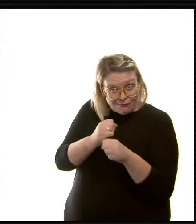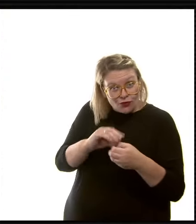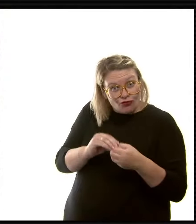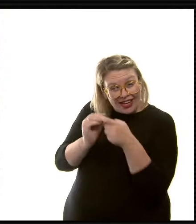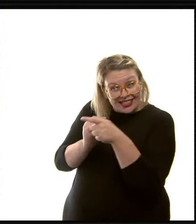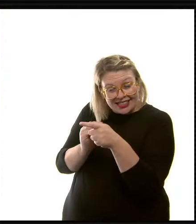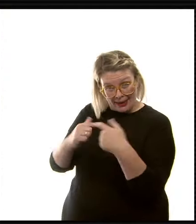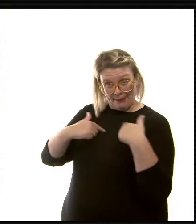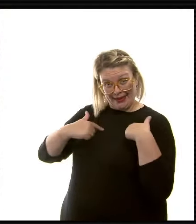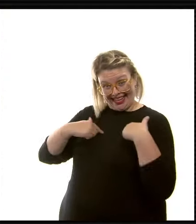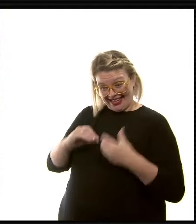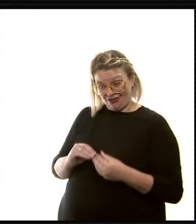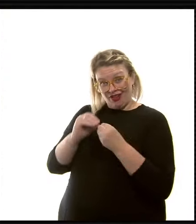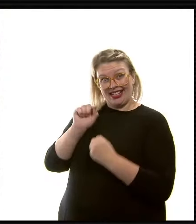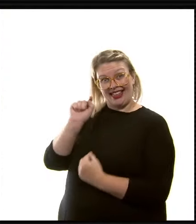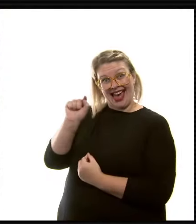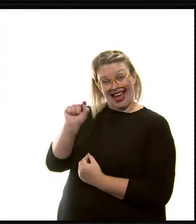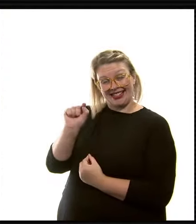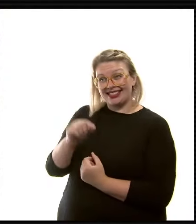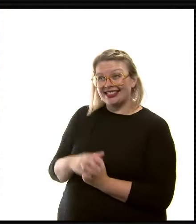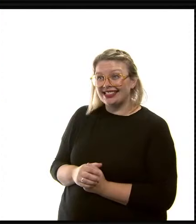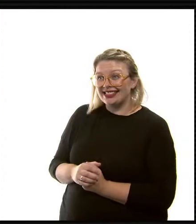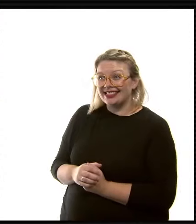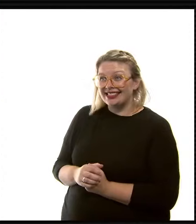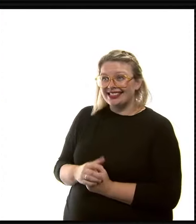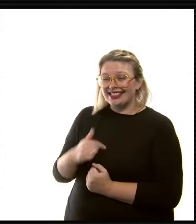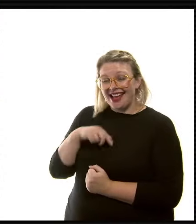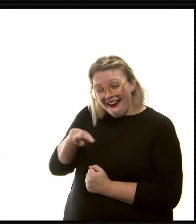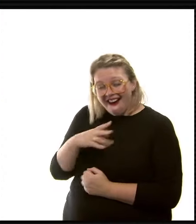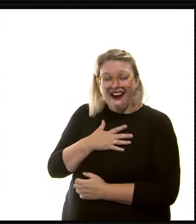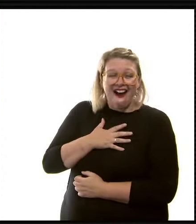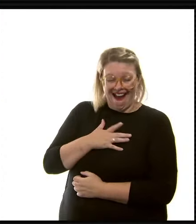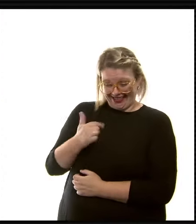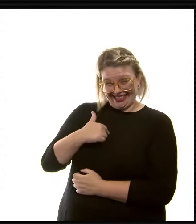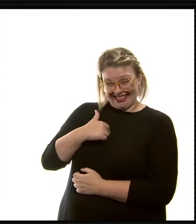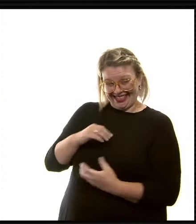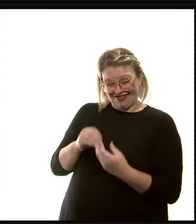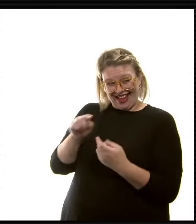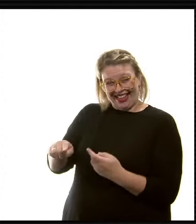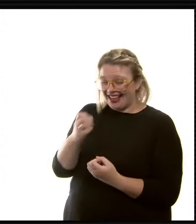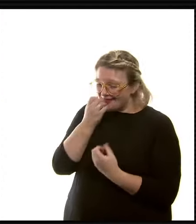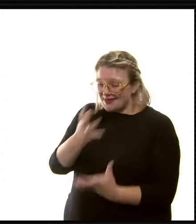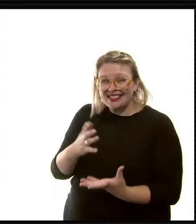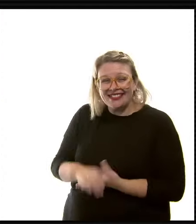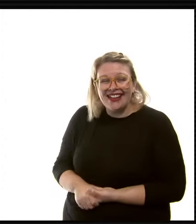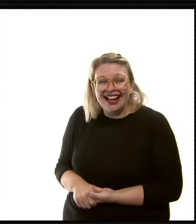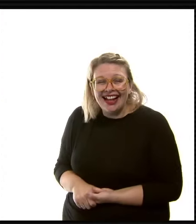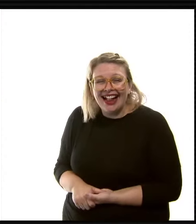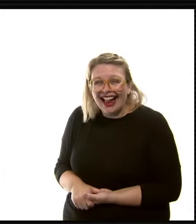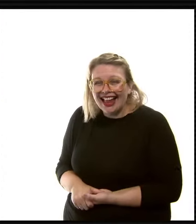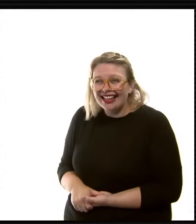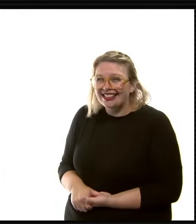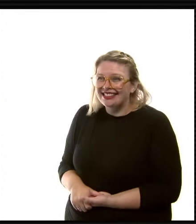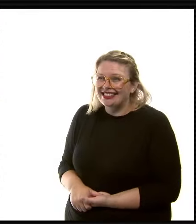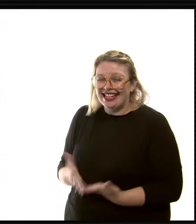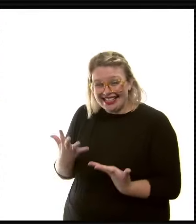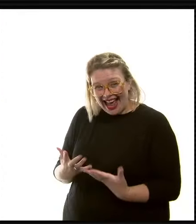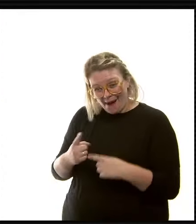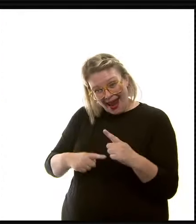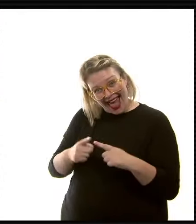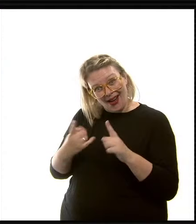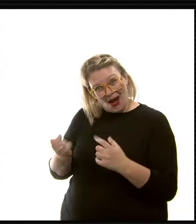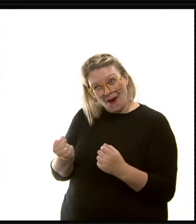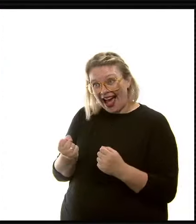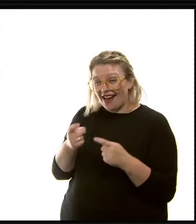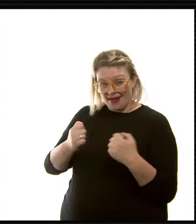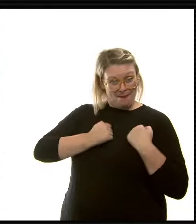built these buildings in Minecraft for the game. So it feels like beautiful that there's now it's a Lego city. Yeah, it's like a